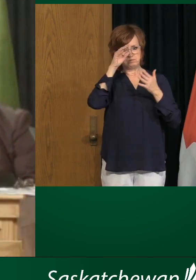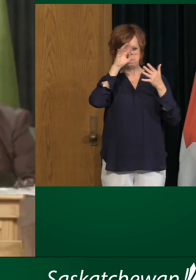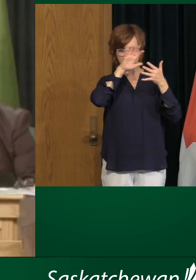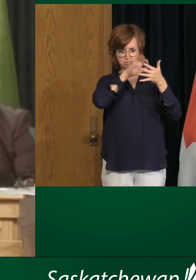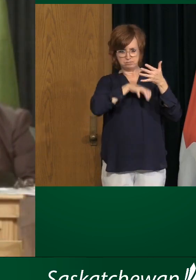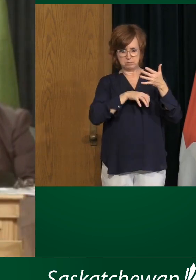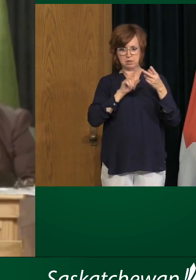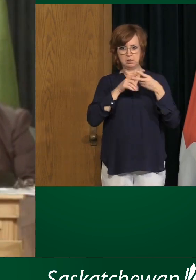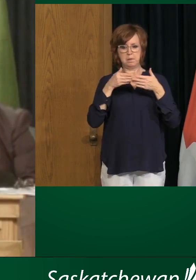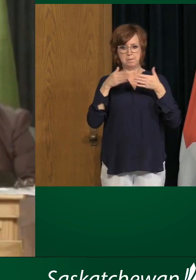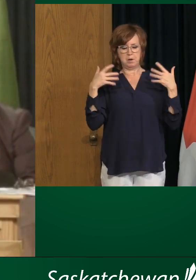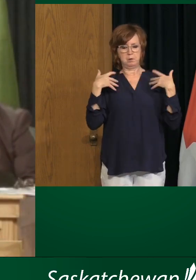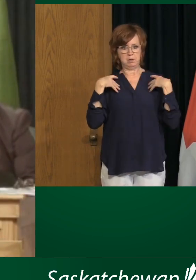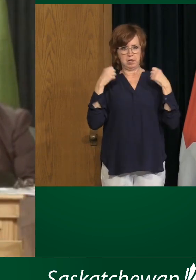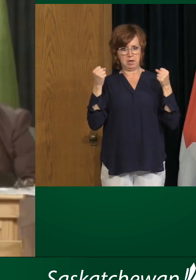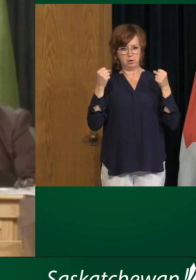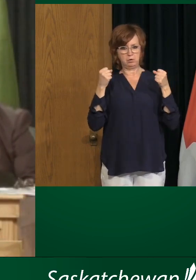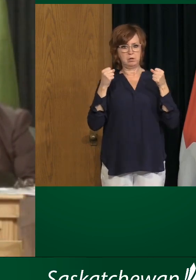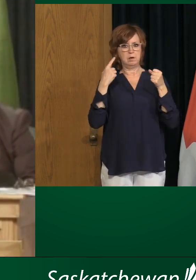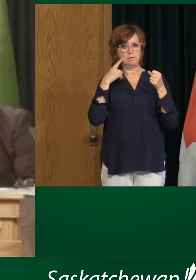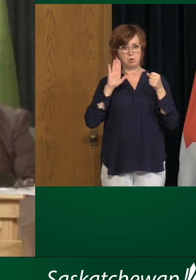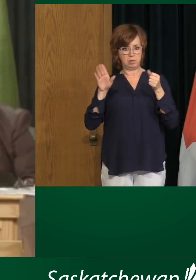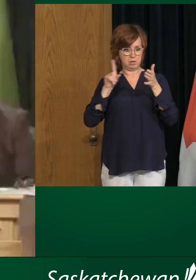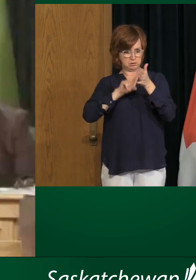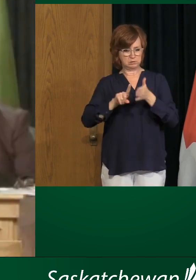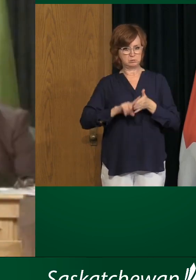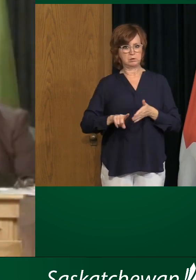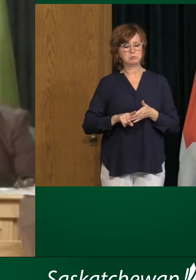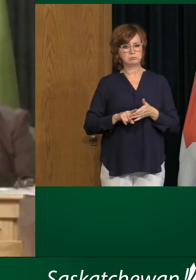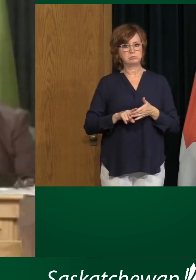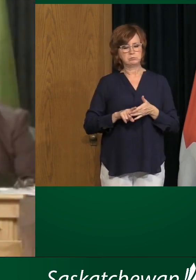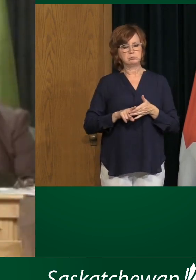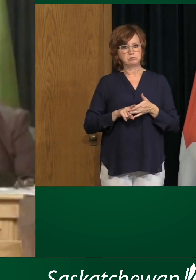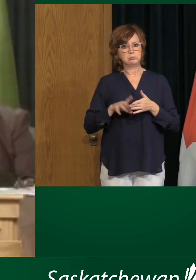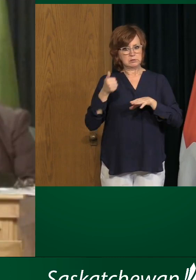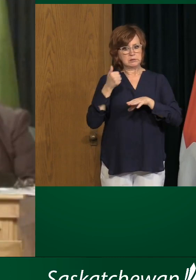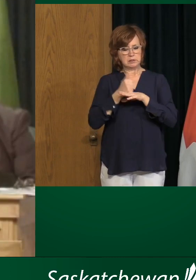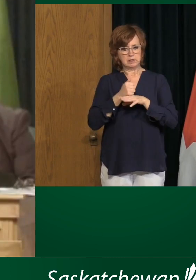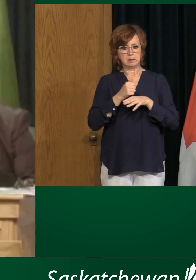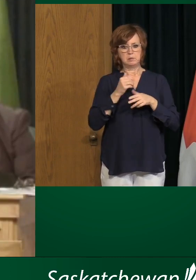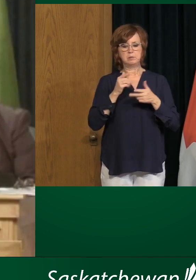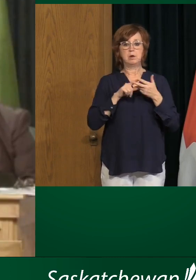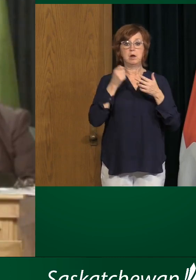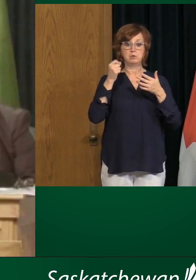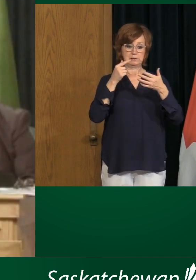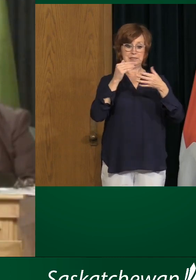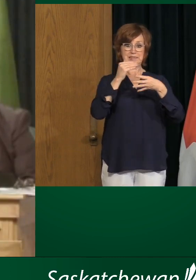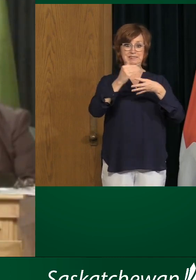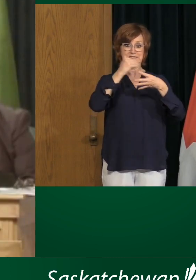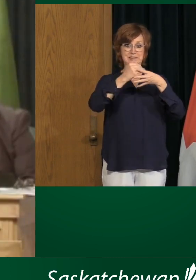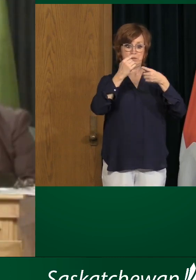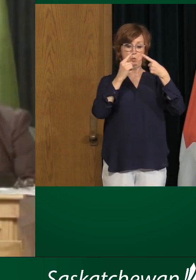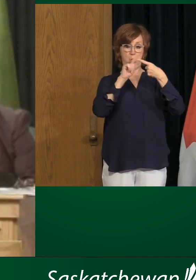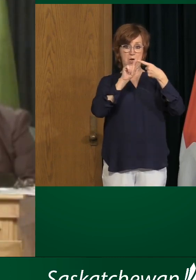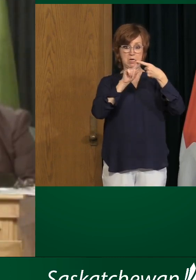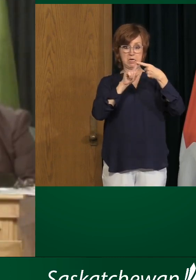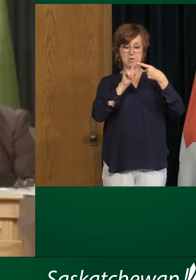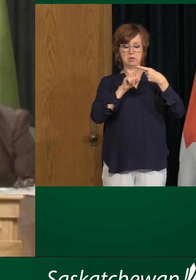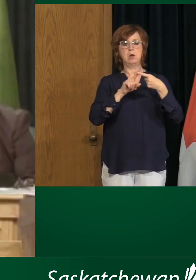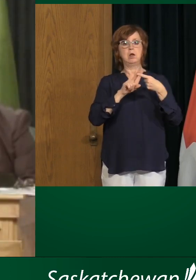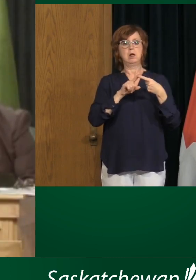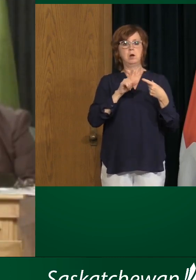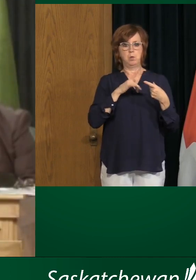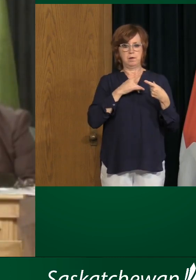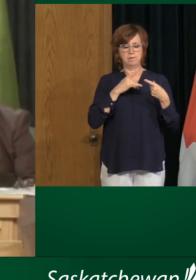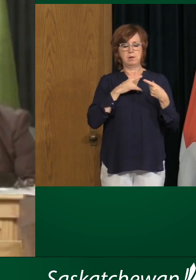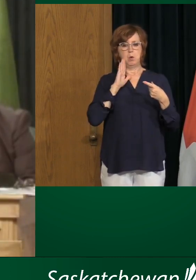inspections. As part of phase one of the expansion of the resumption of services plan, we do anticipate an increase in the number of